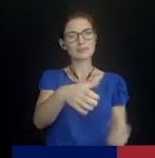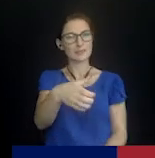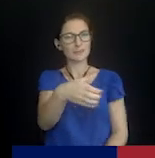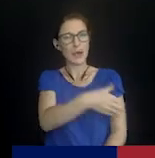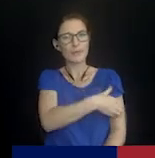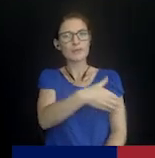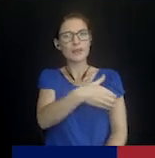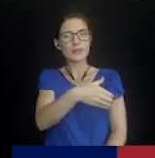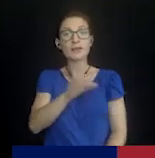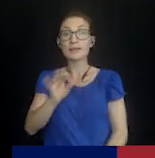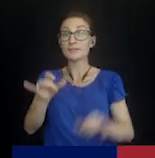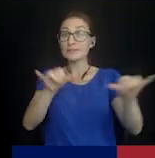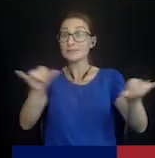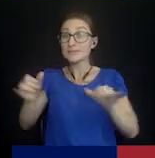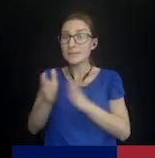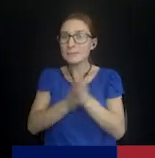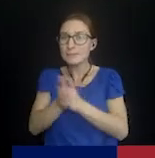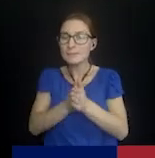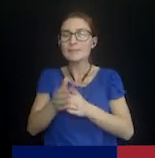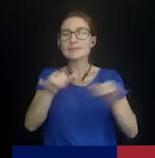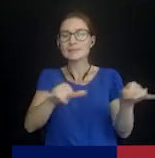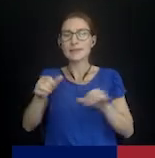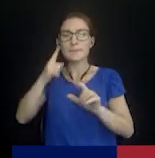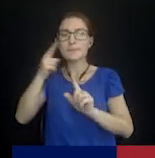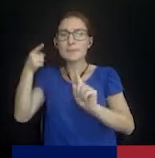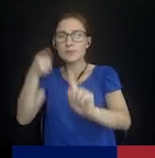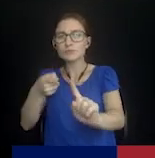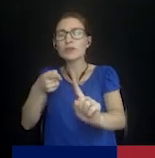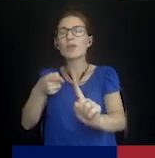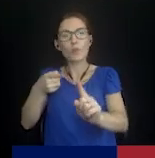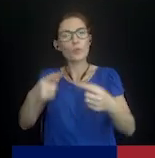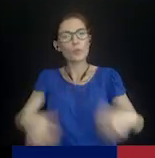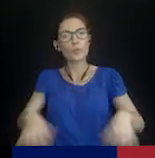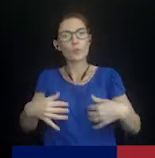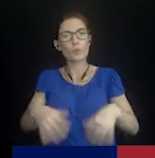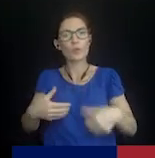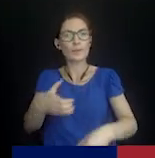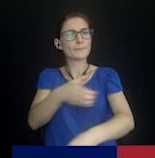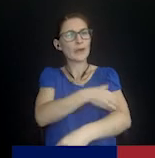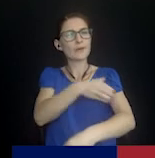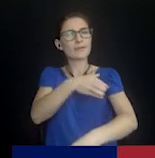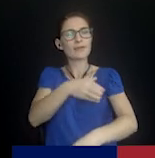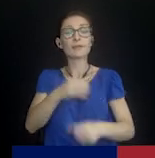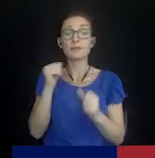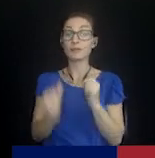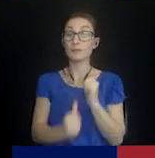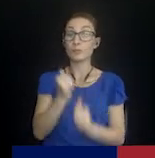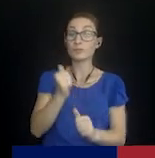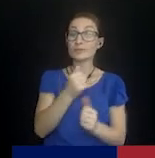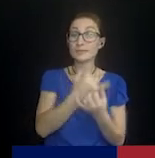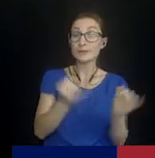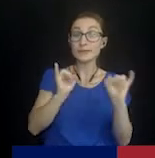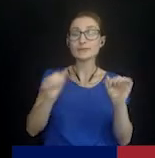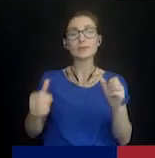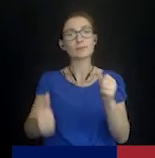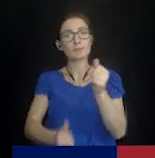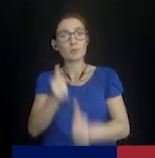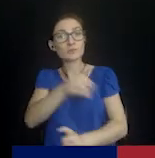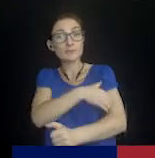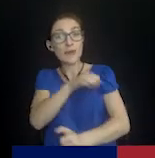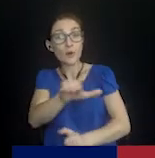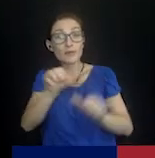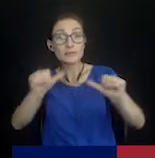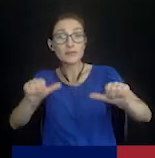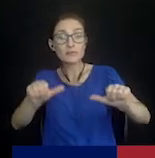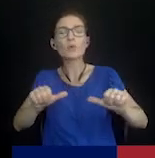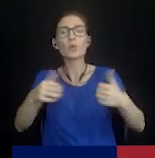who have the same mission of serving individuals with disabilities and helping them have the most independence, the most empowerment as possible. And